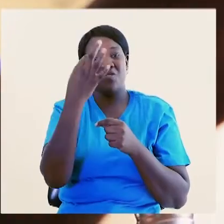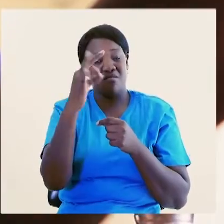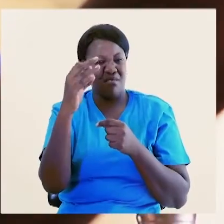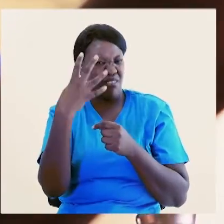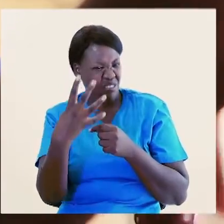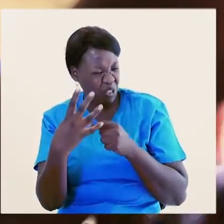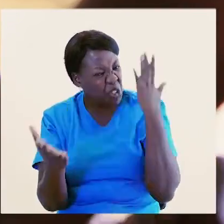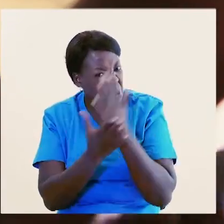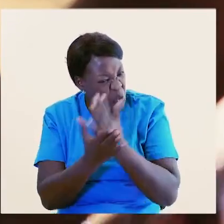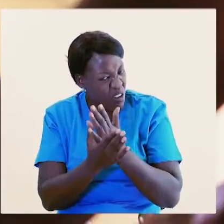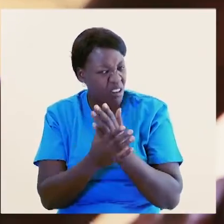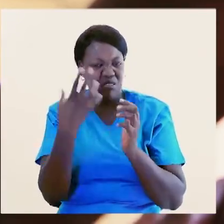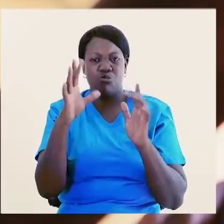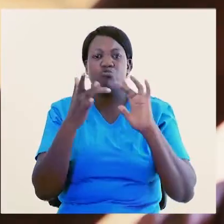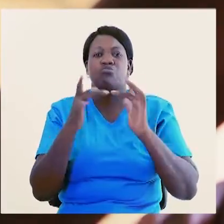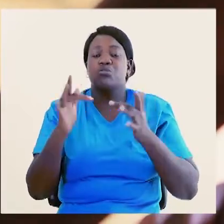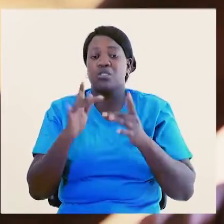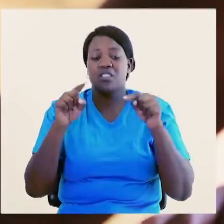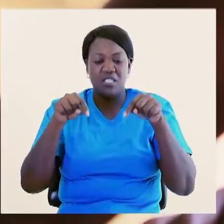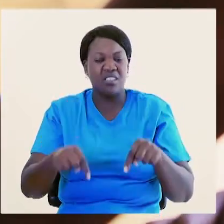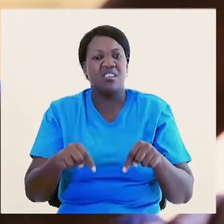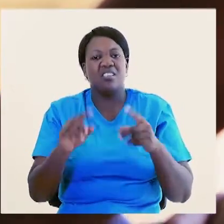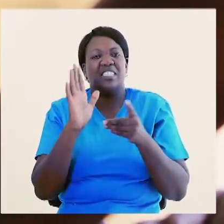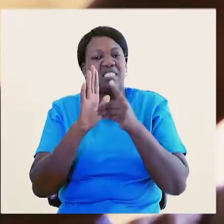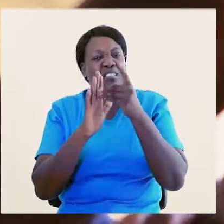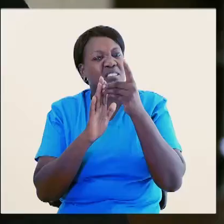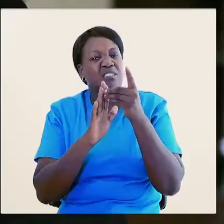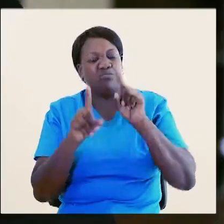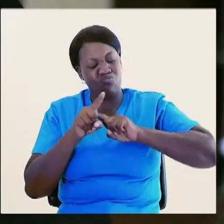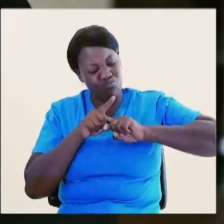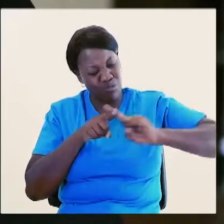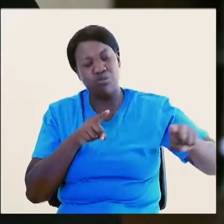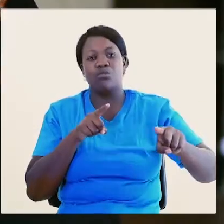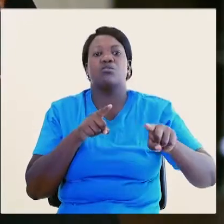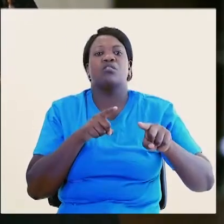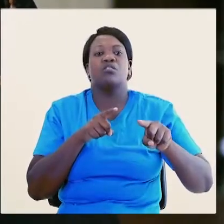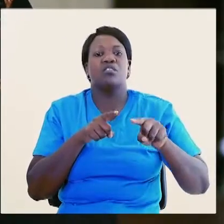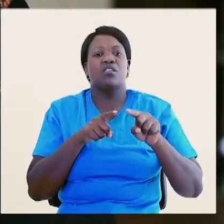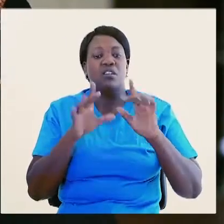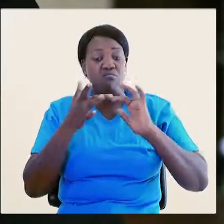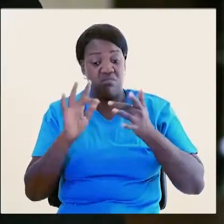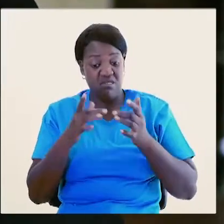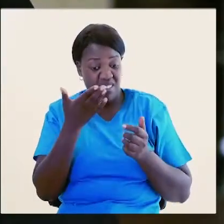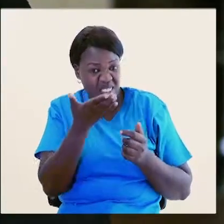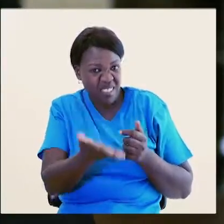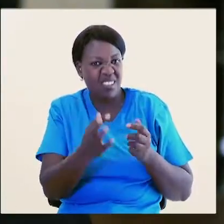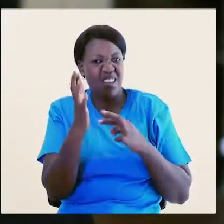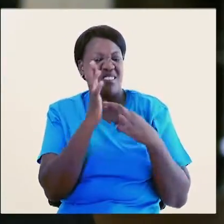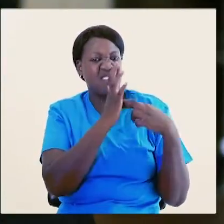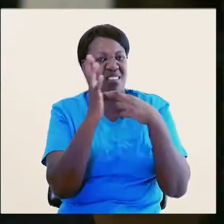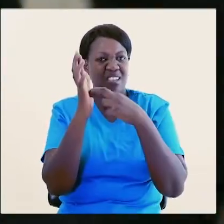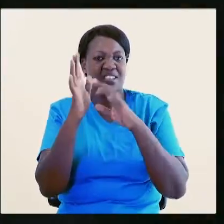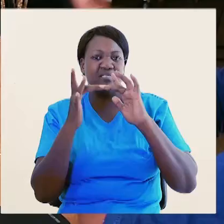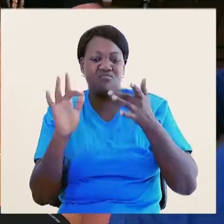talk about the internet. I think development in this sector took such a major jump. Look, I'm even connected now to the Wi-Fi of this